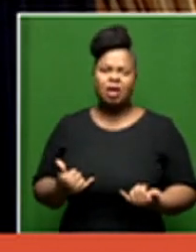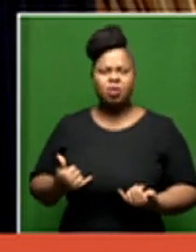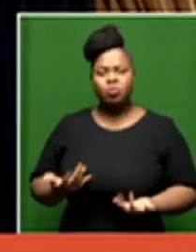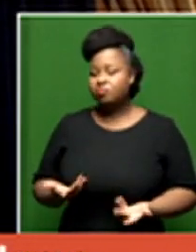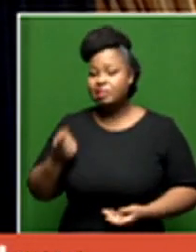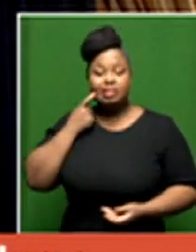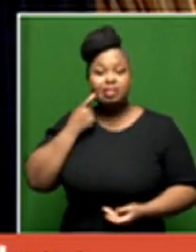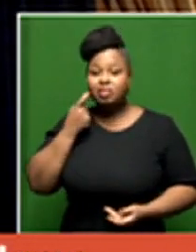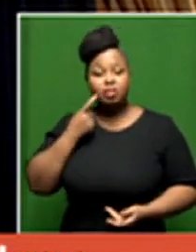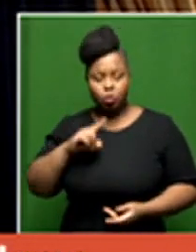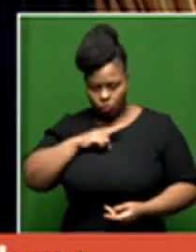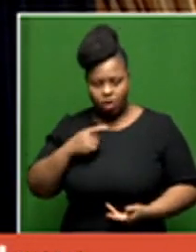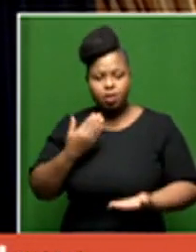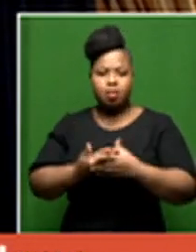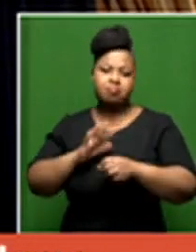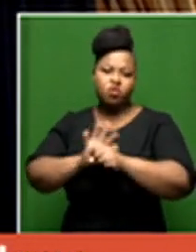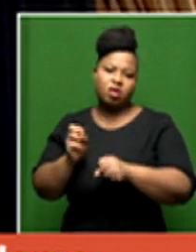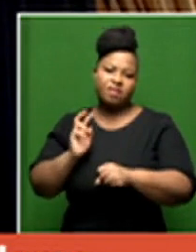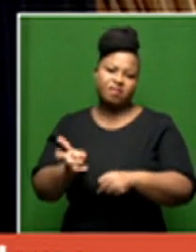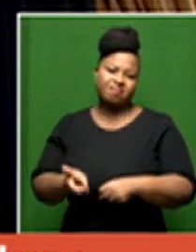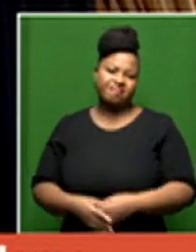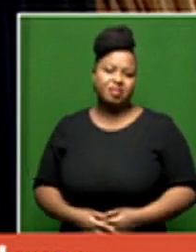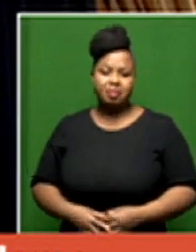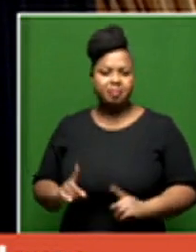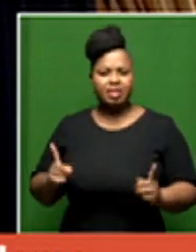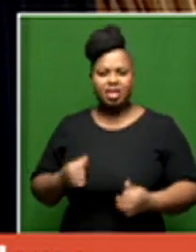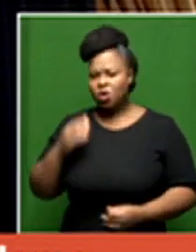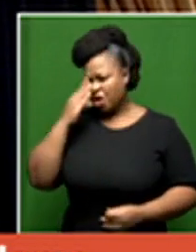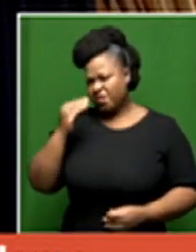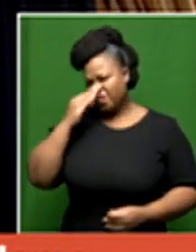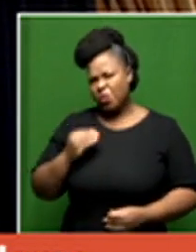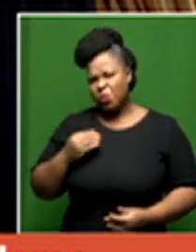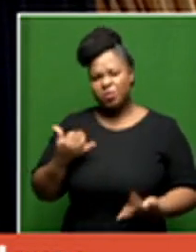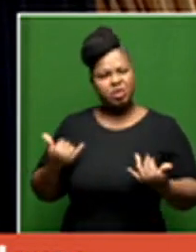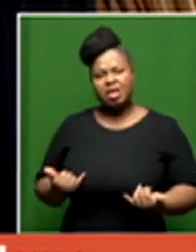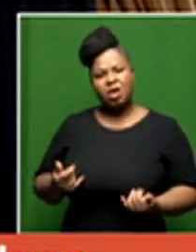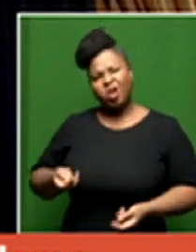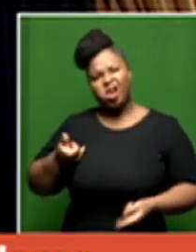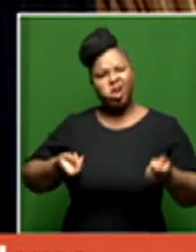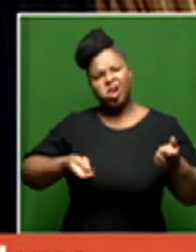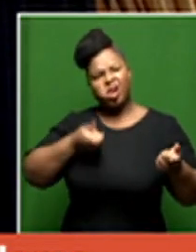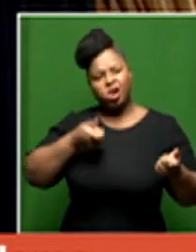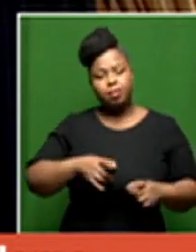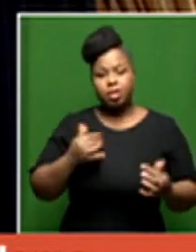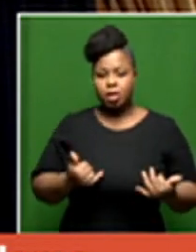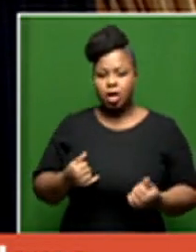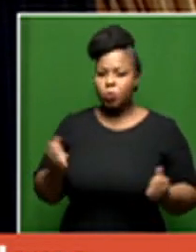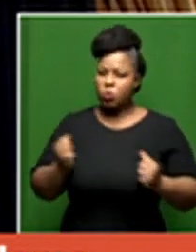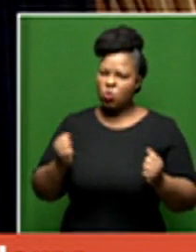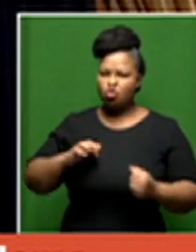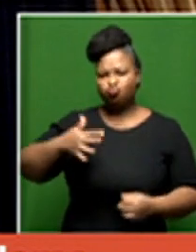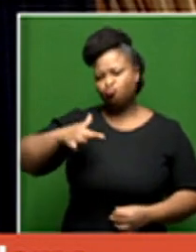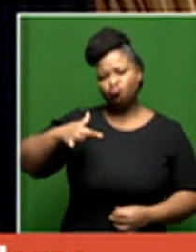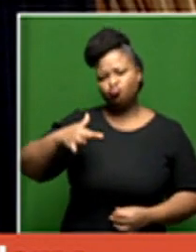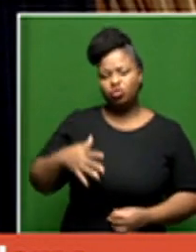highly likely that it could well be COVID. Look, we don't really have much flu or influenza at the moment. And the colds are much